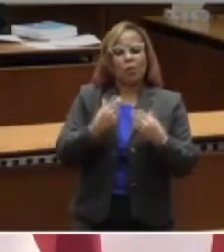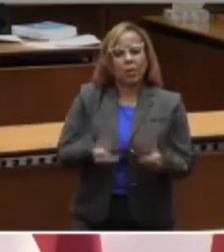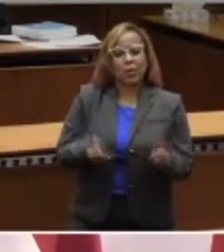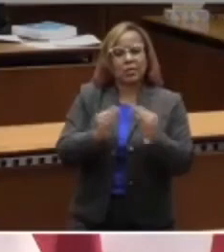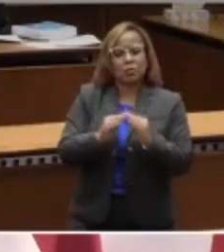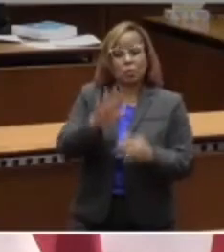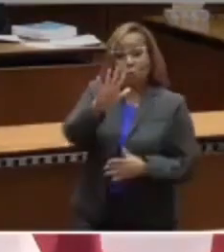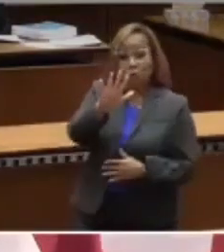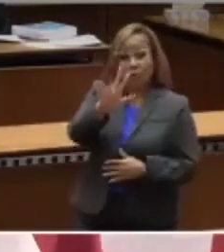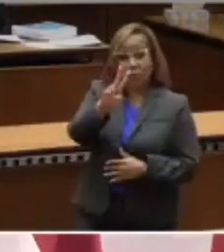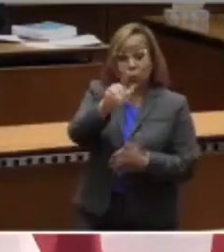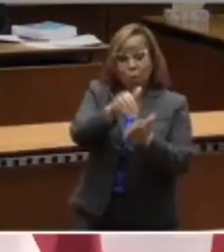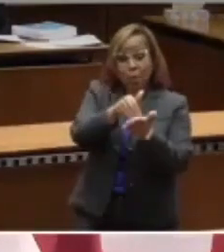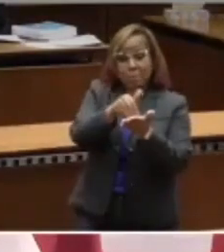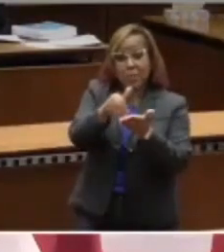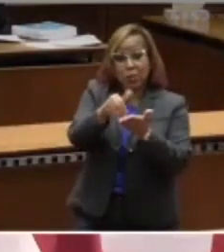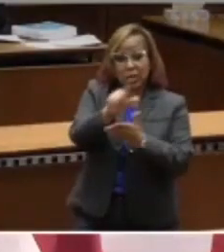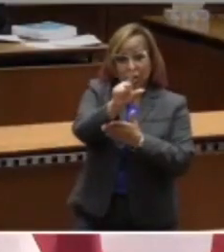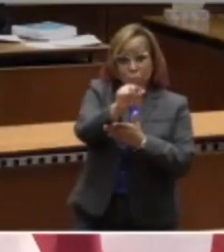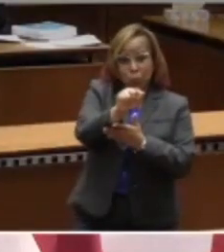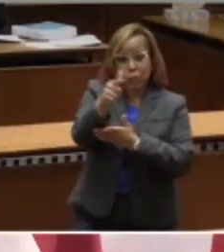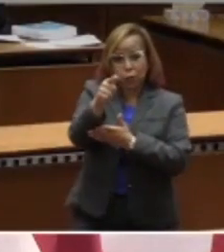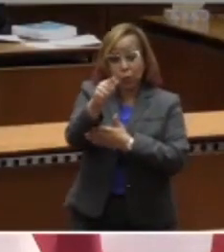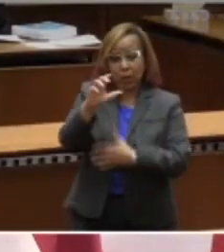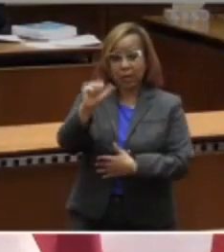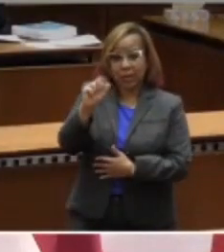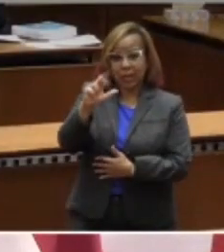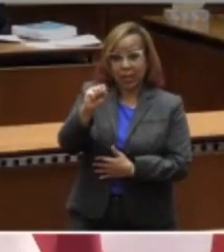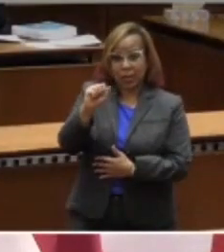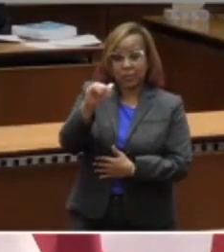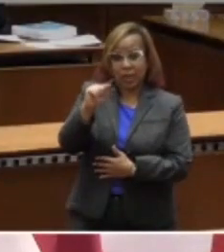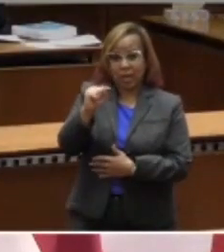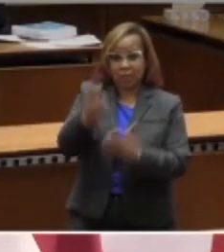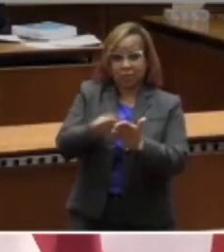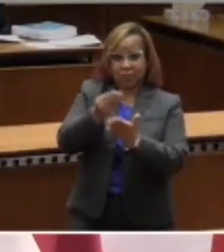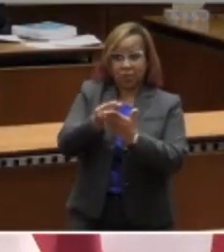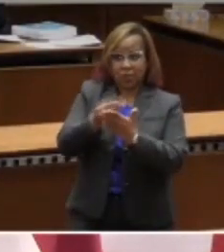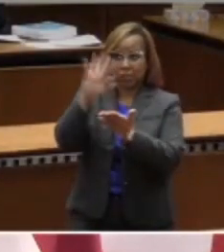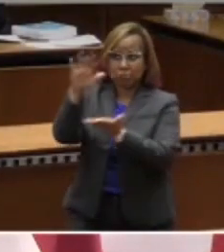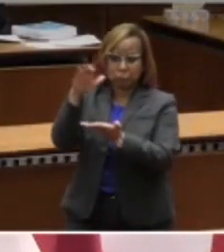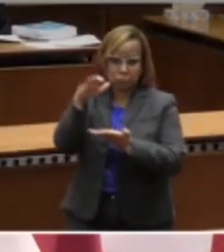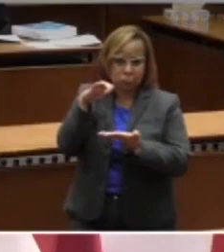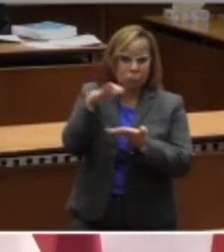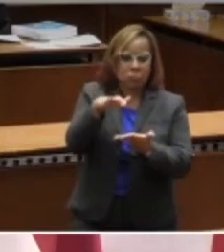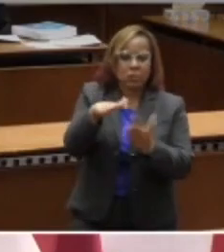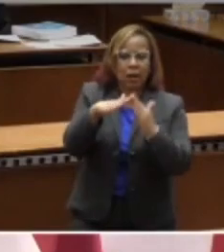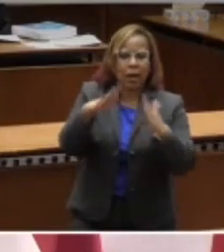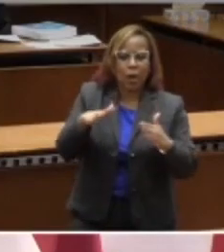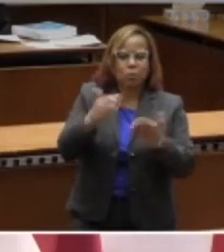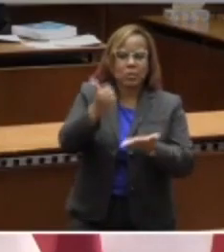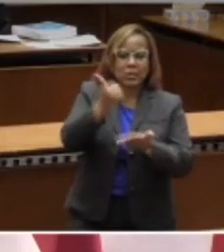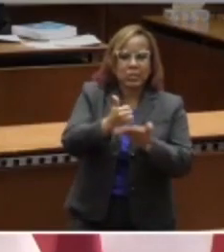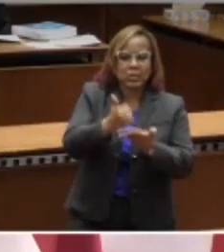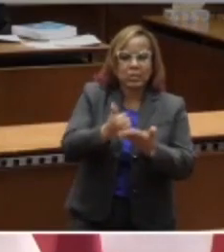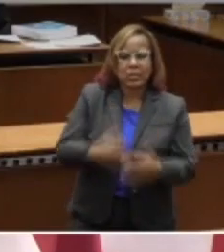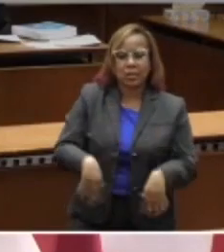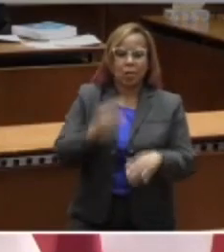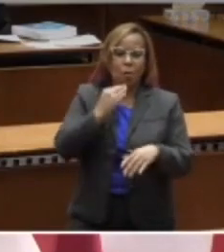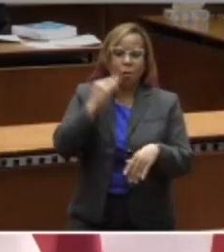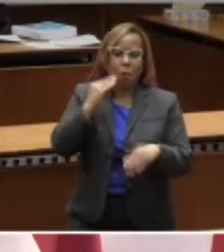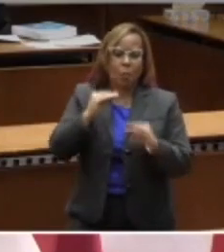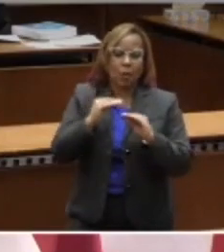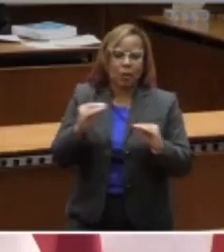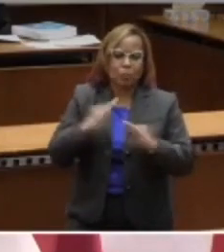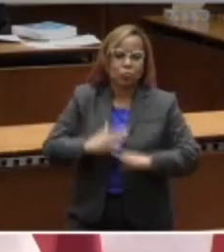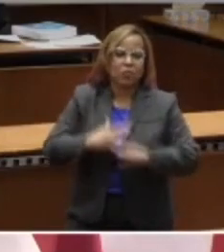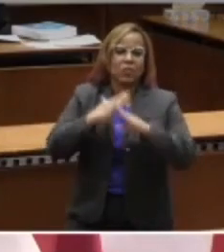additional $52 million in 2021 CARES Act funding that will go towards housing assistance and homelessness prevention and